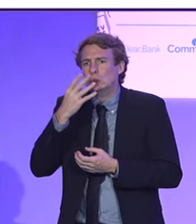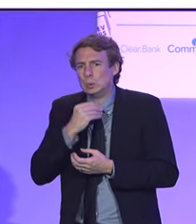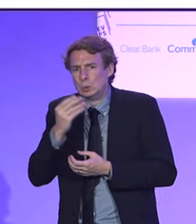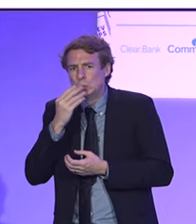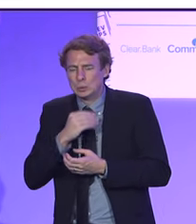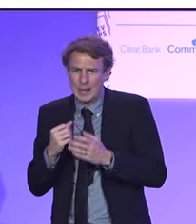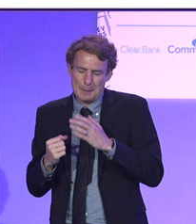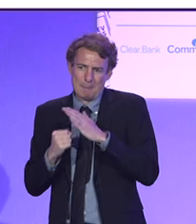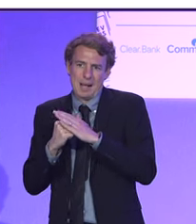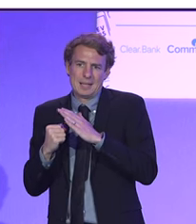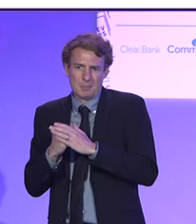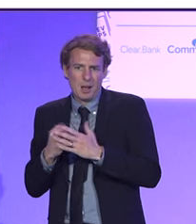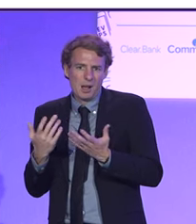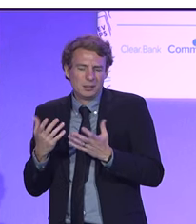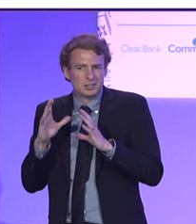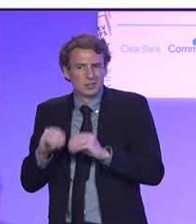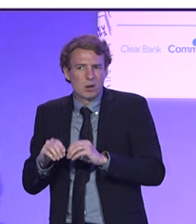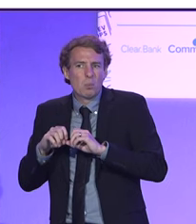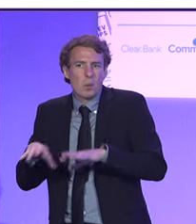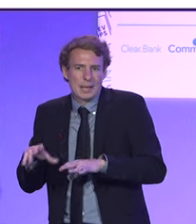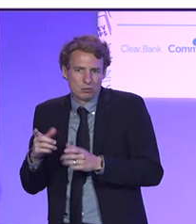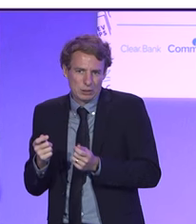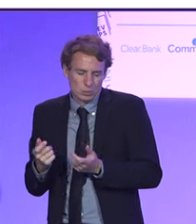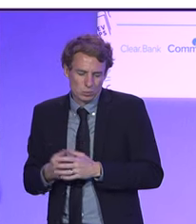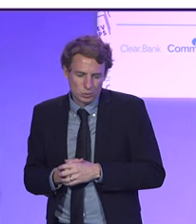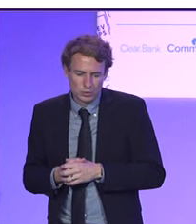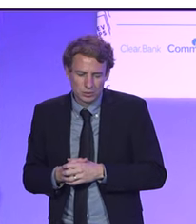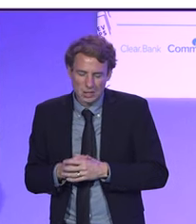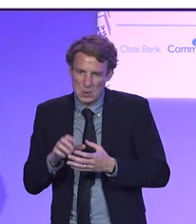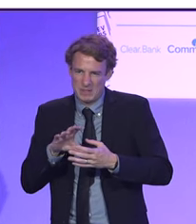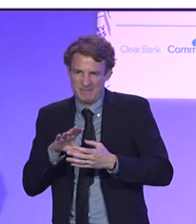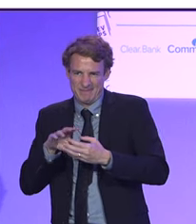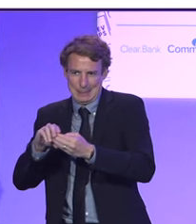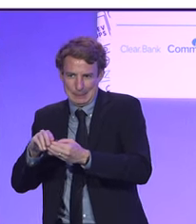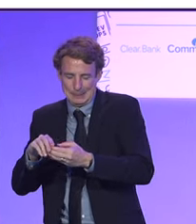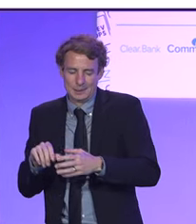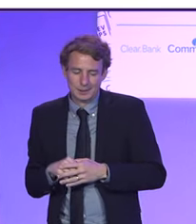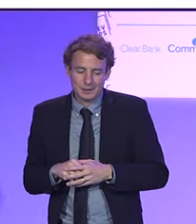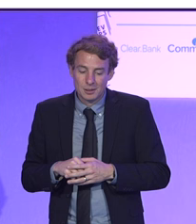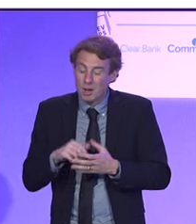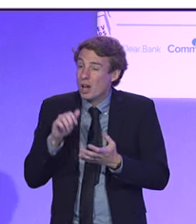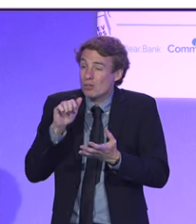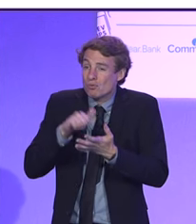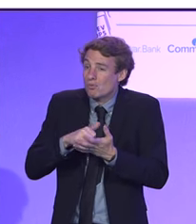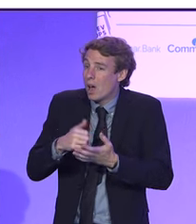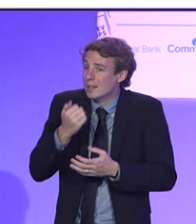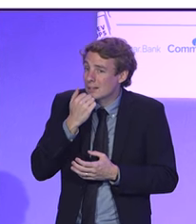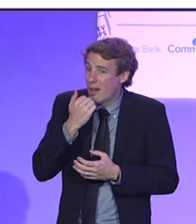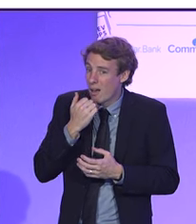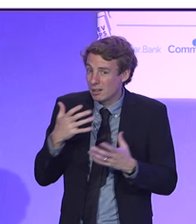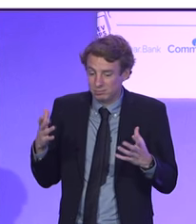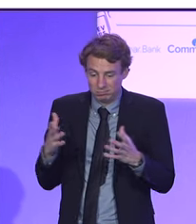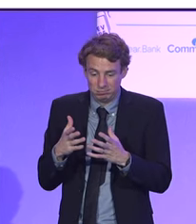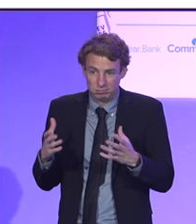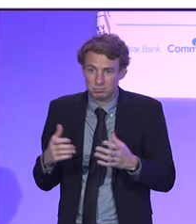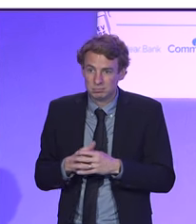resources. I put in here several things, but they all fall into the same category. Right sizing is just choose the right